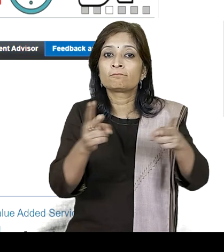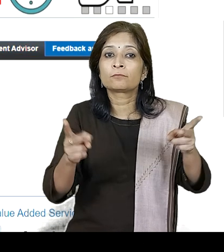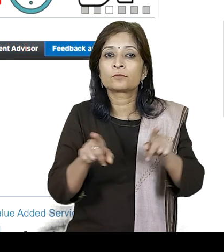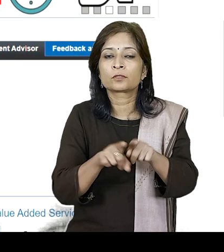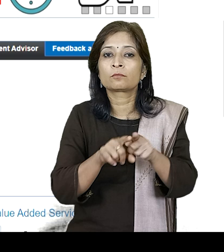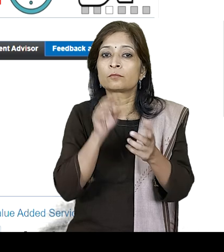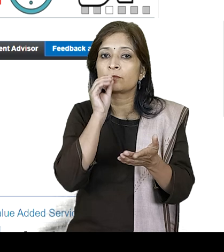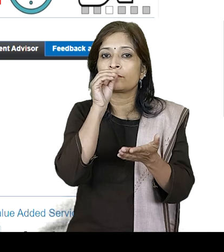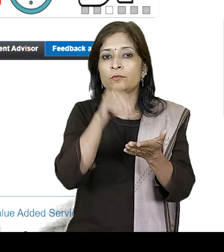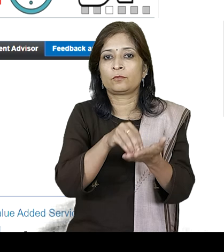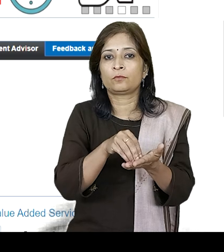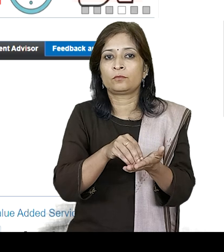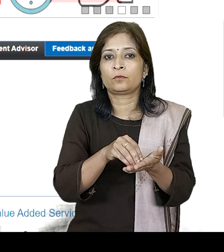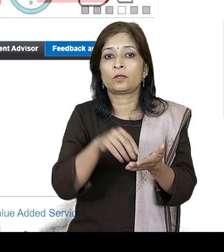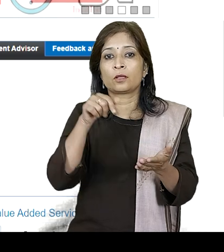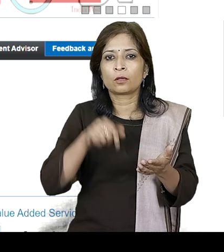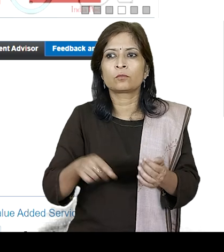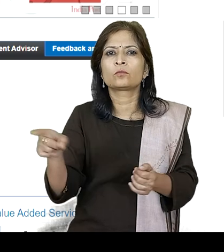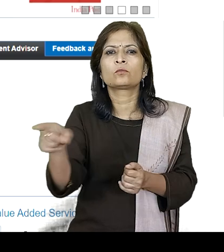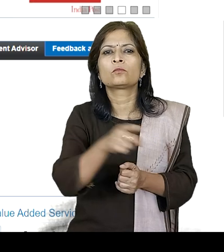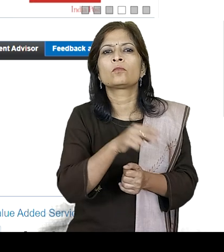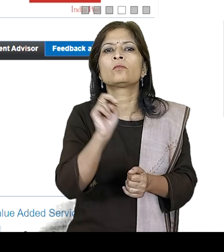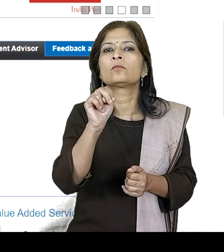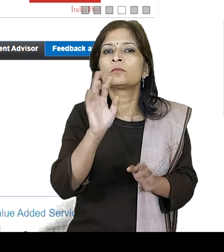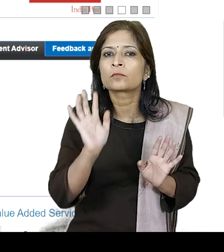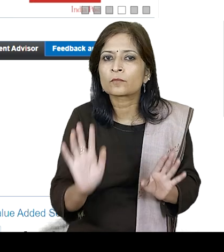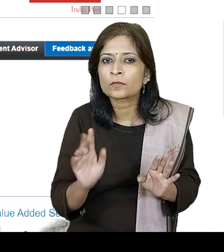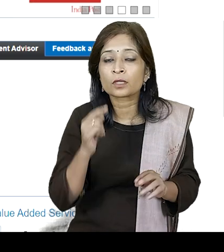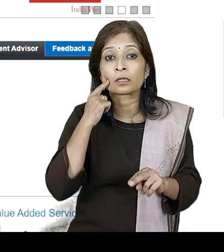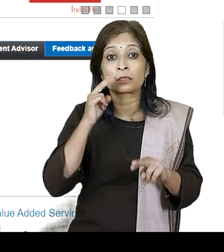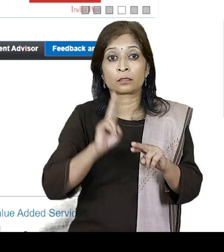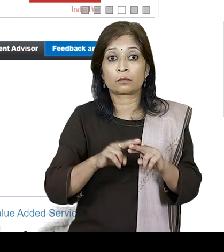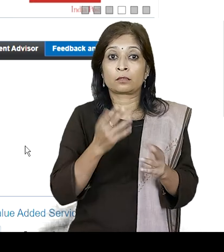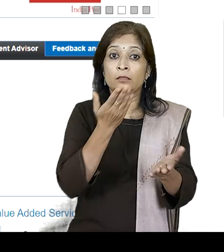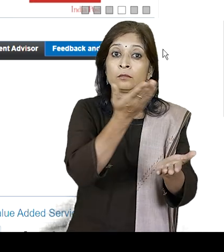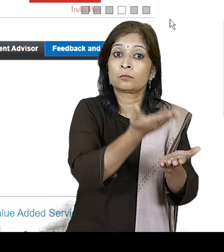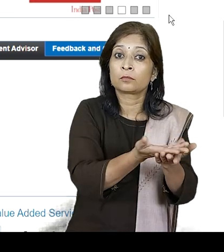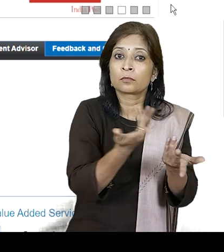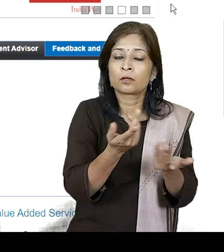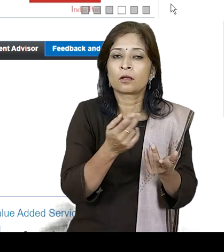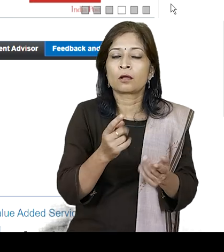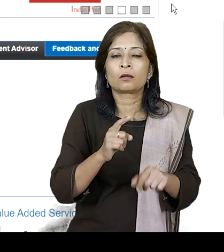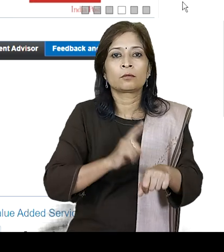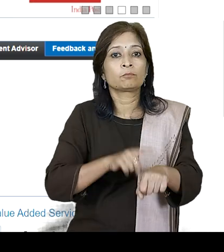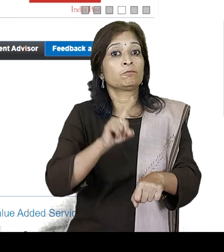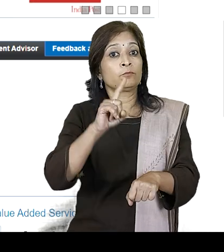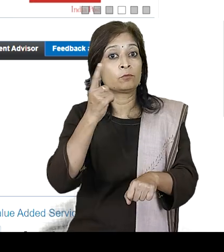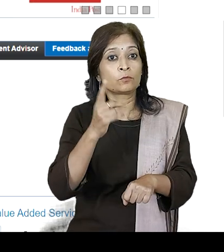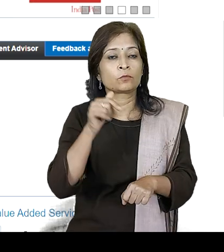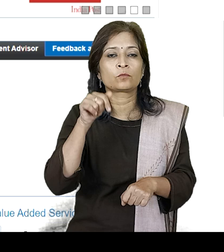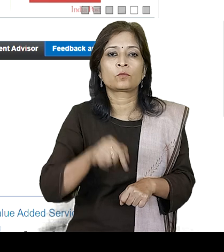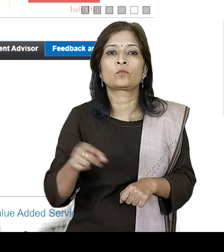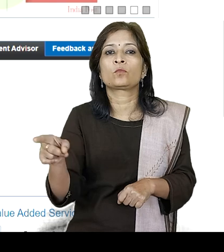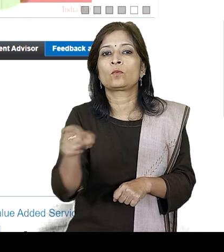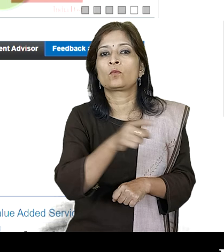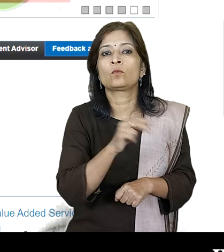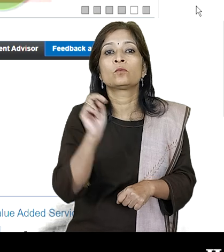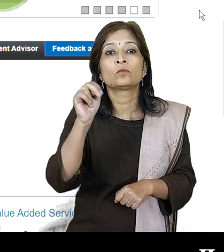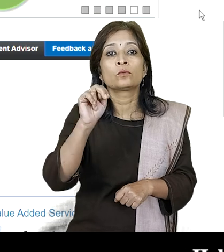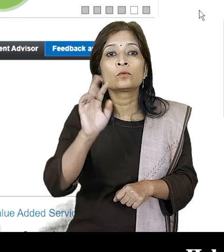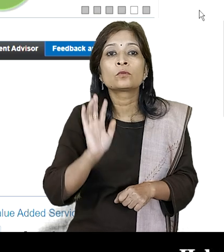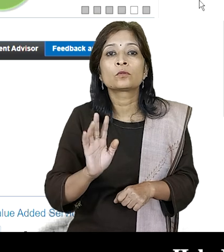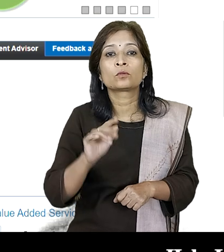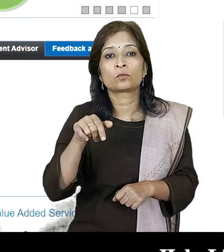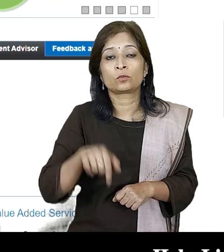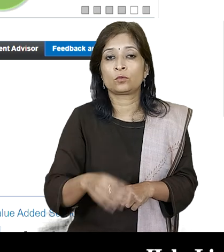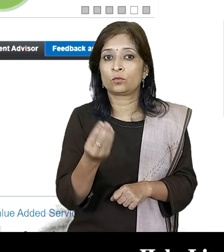Advisor, which Okay. helps us ascertain what your need is. If you're applying for a passport for the first time, you Mm-hmm.